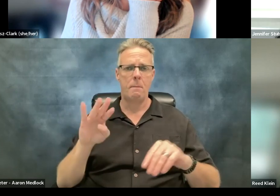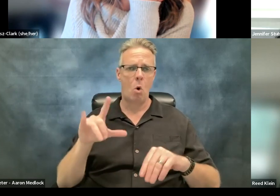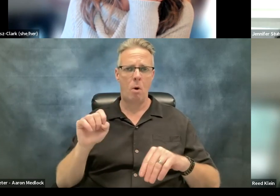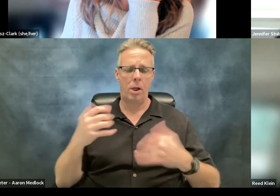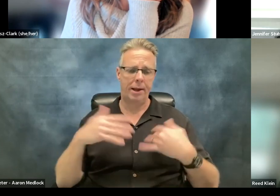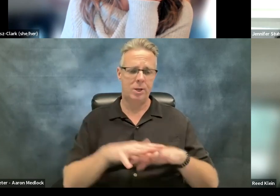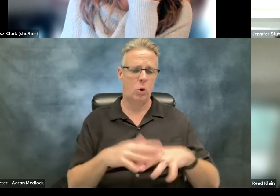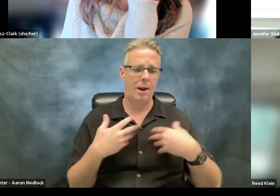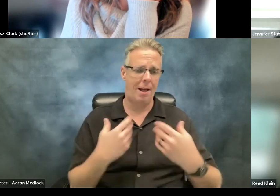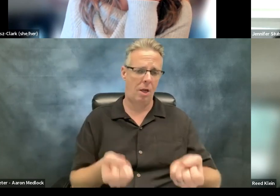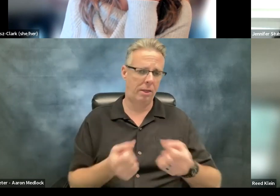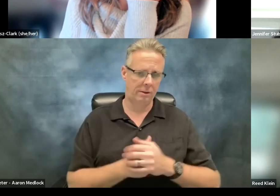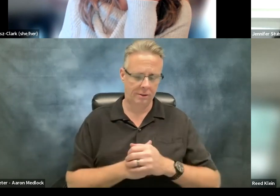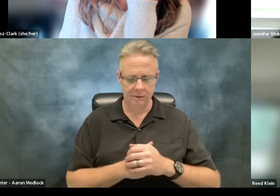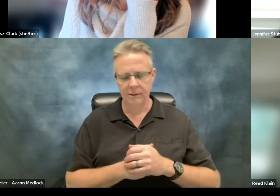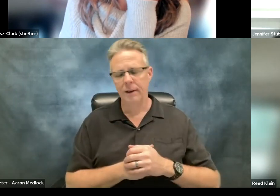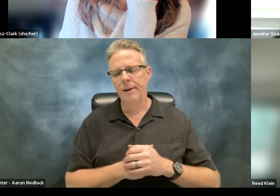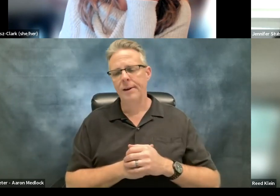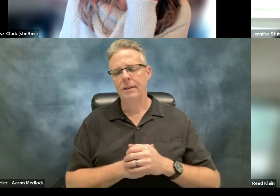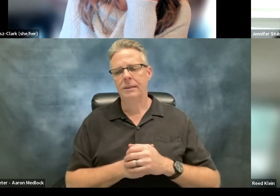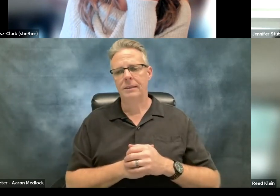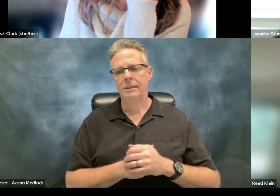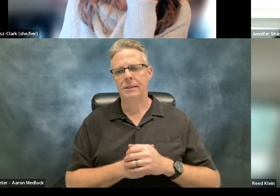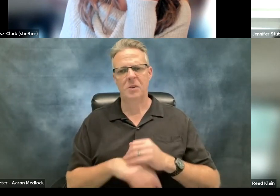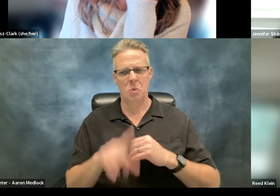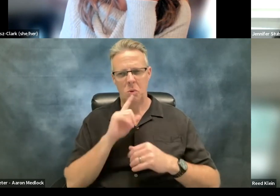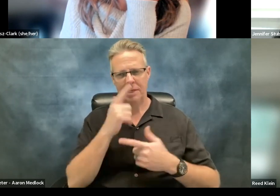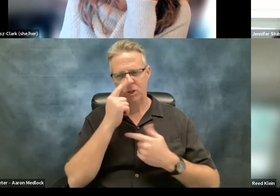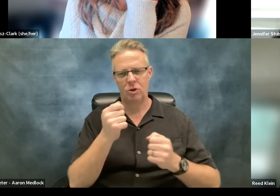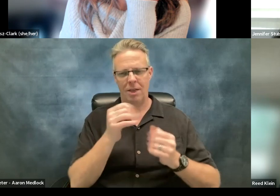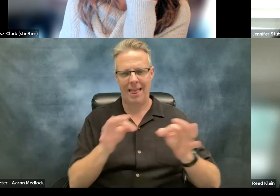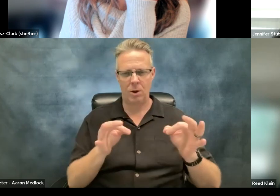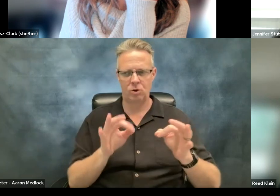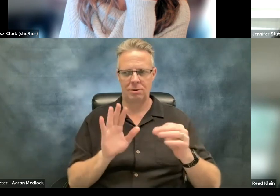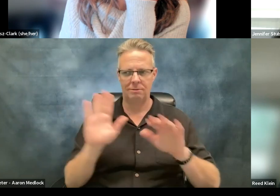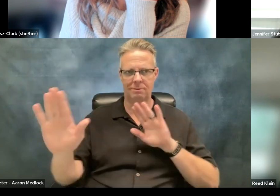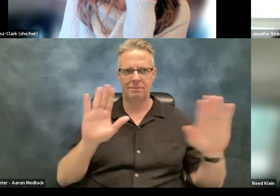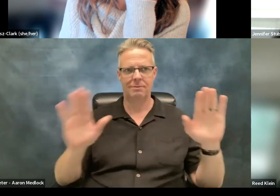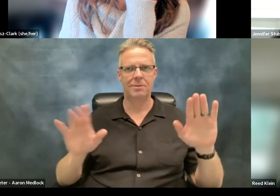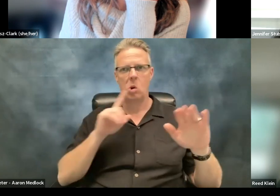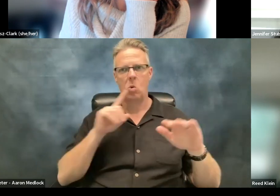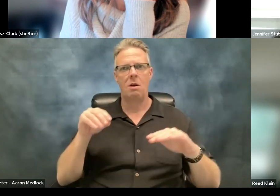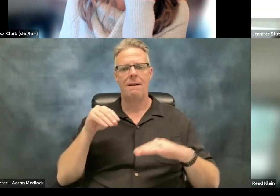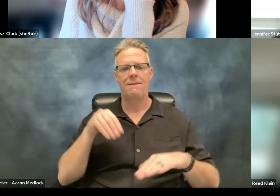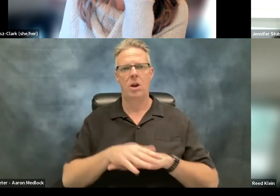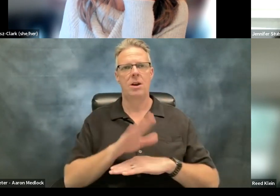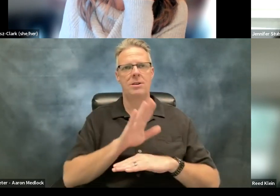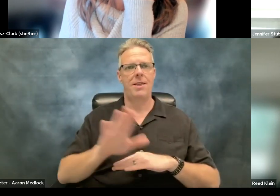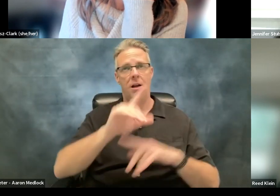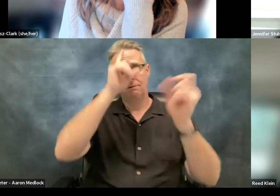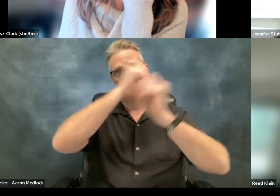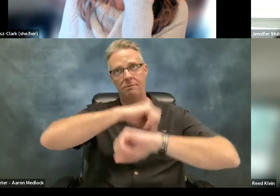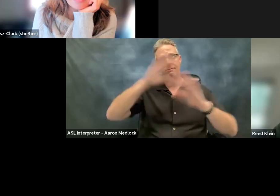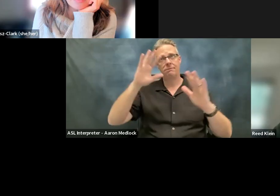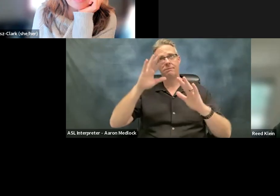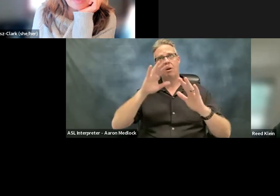another term that's used. And so it's just so interesting how the language that you use kind of influences how people perceive the